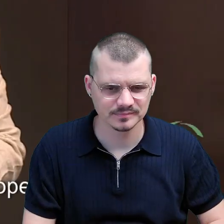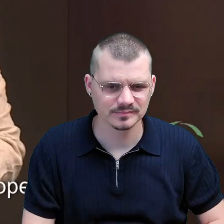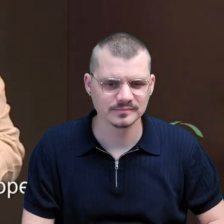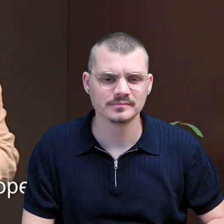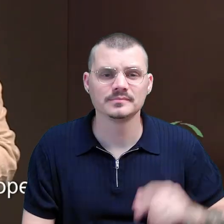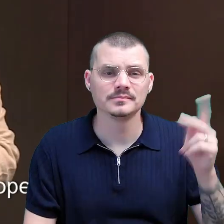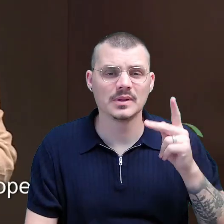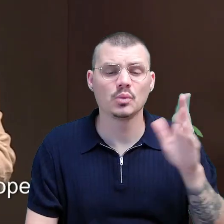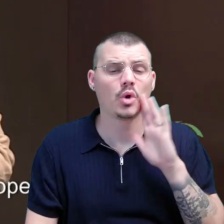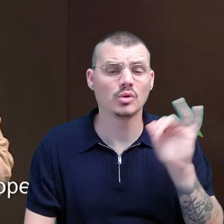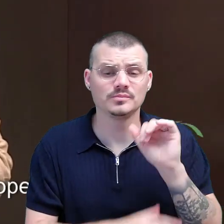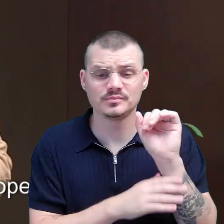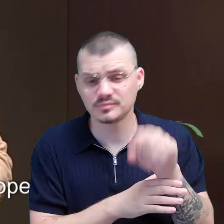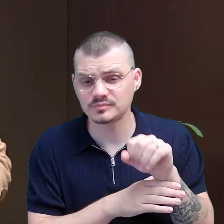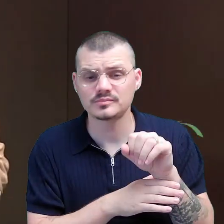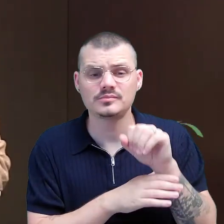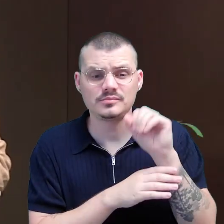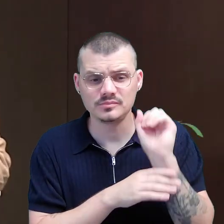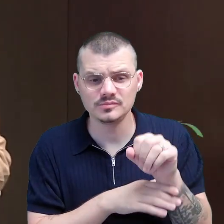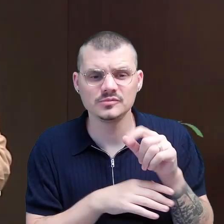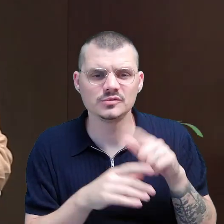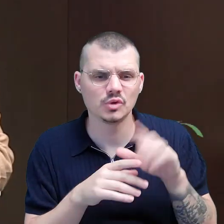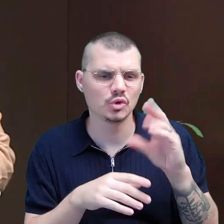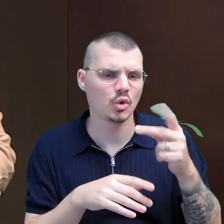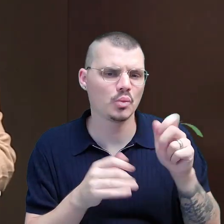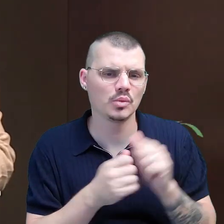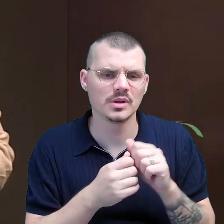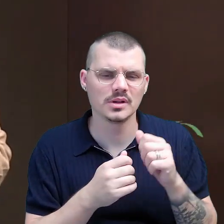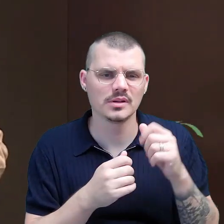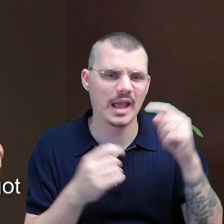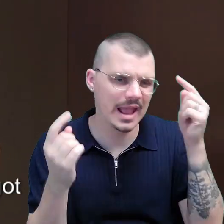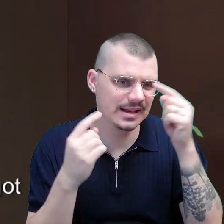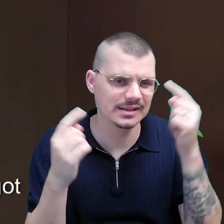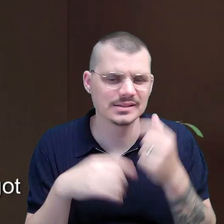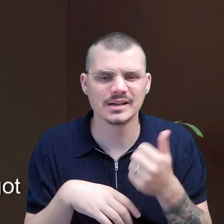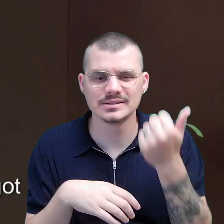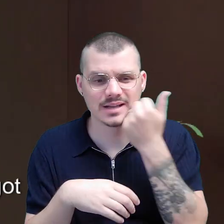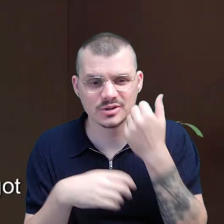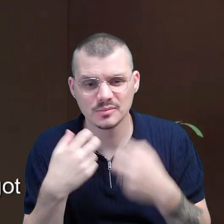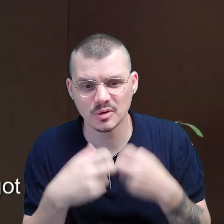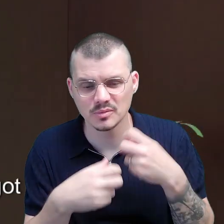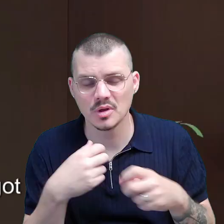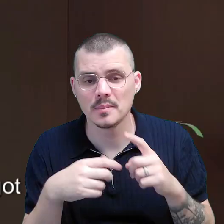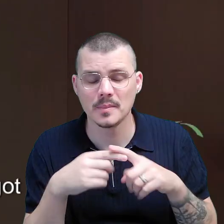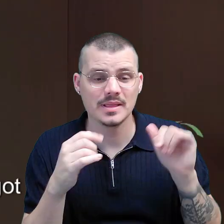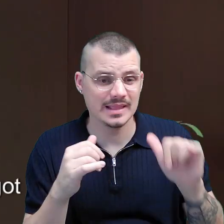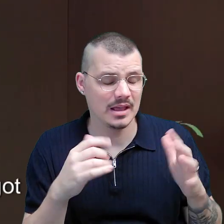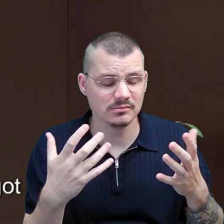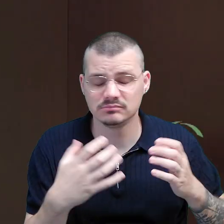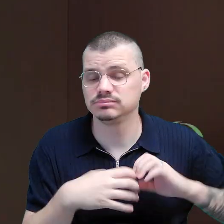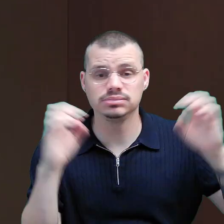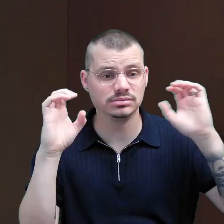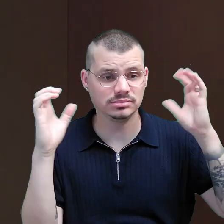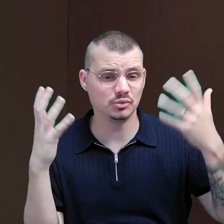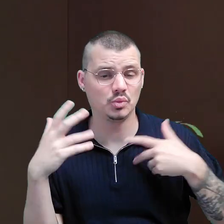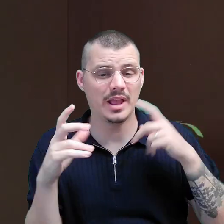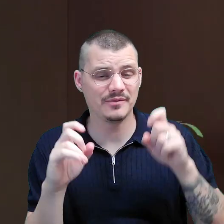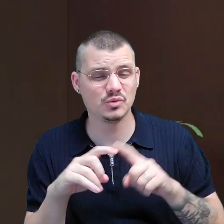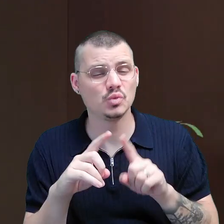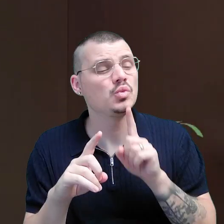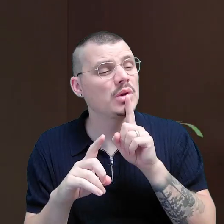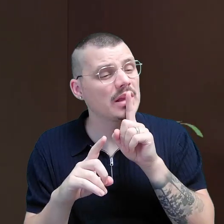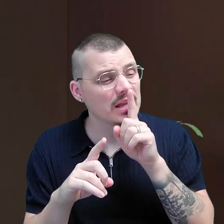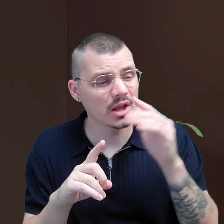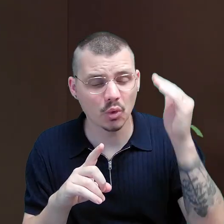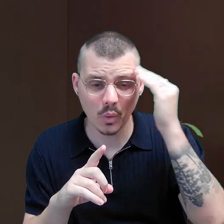People also would do this as a way to cope with headaches and dental problems. But the lights and sirens thing that we got to be really